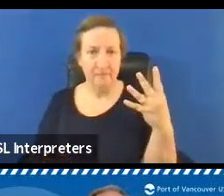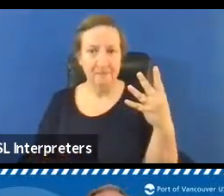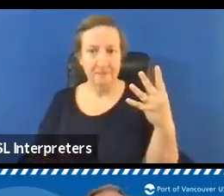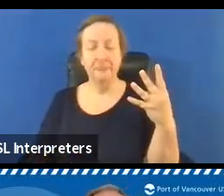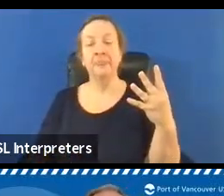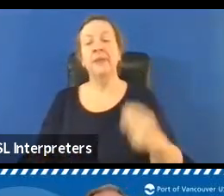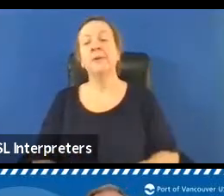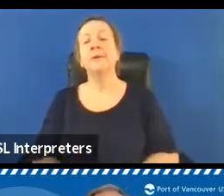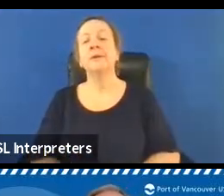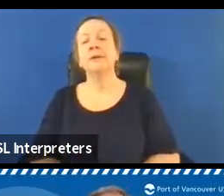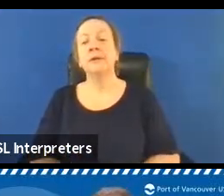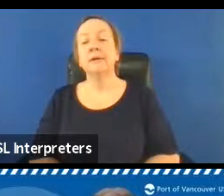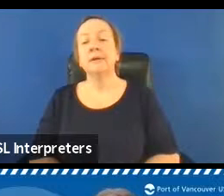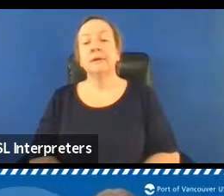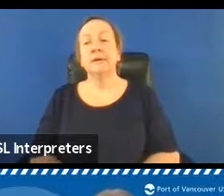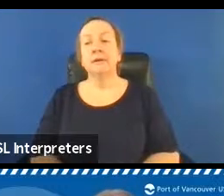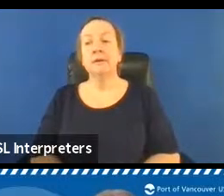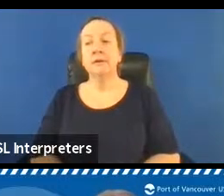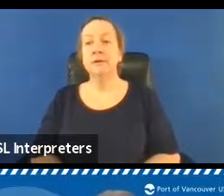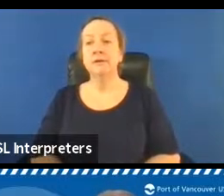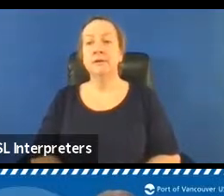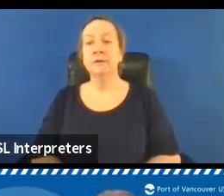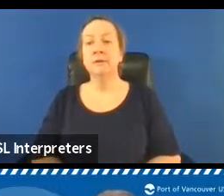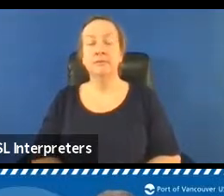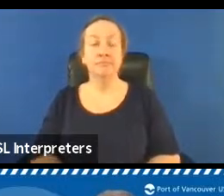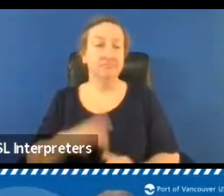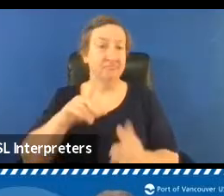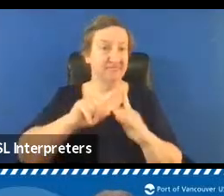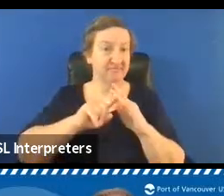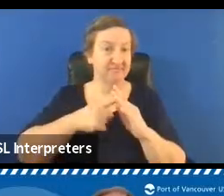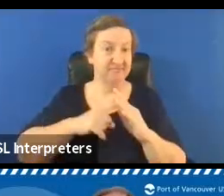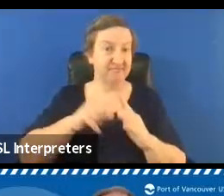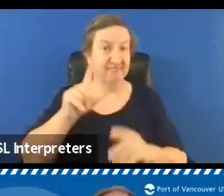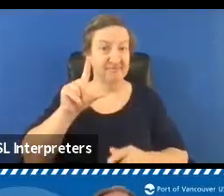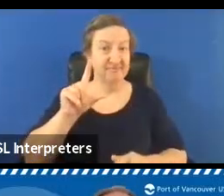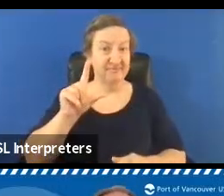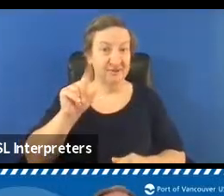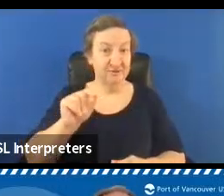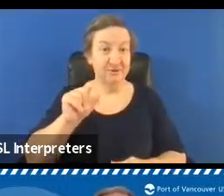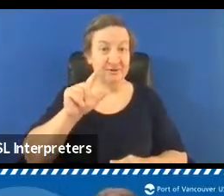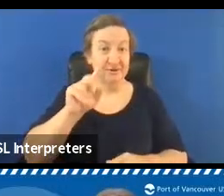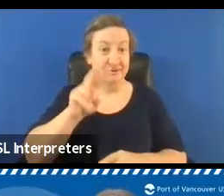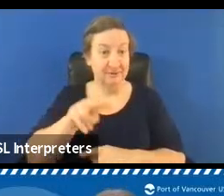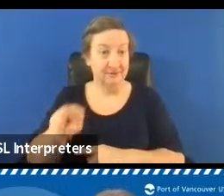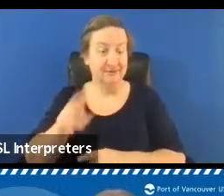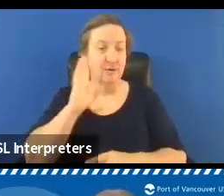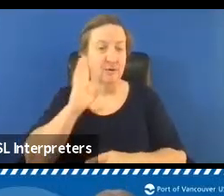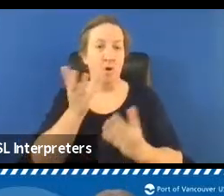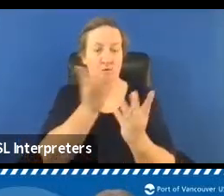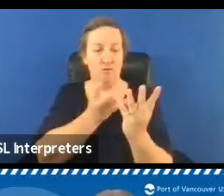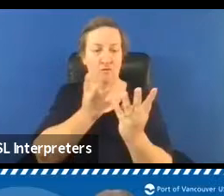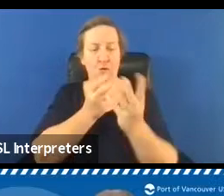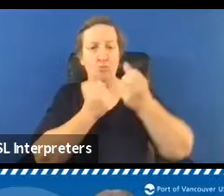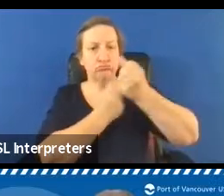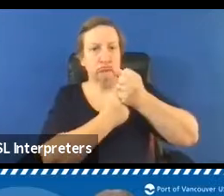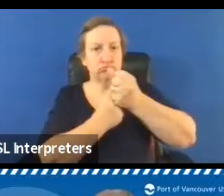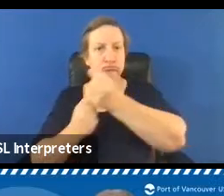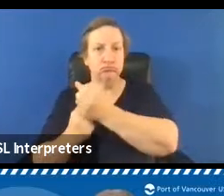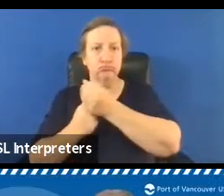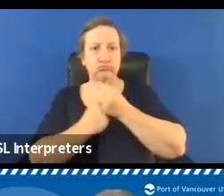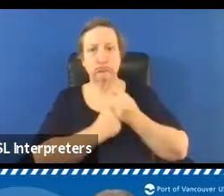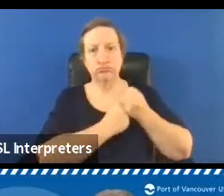sometime early next year. That will be the 4 foundational pieces of how